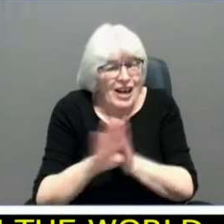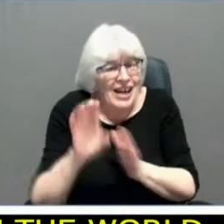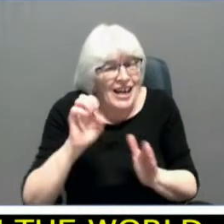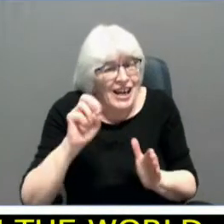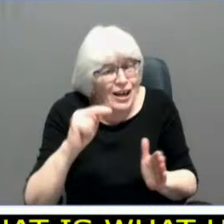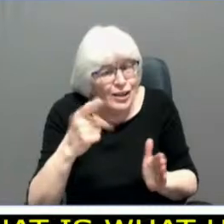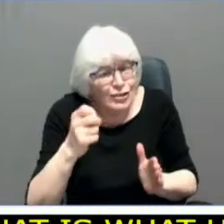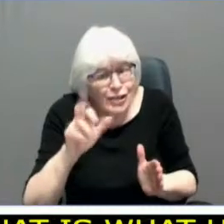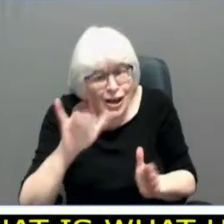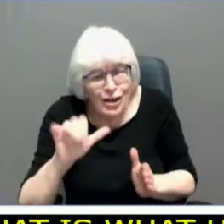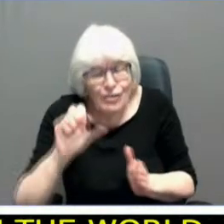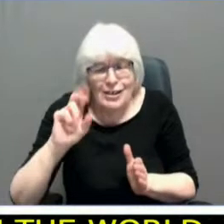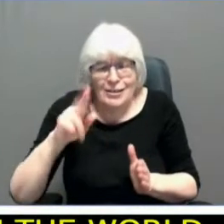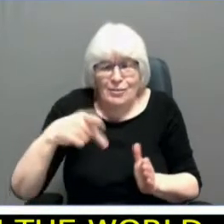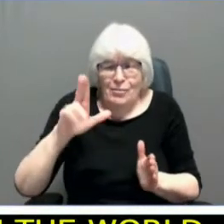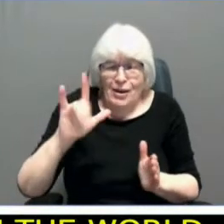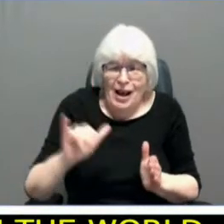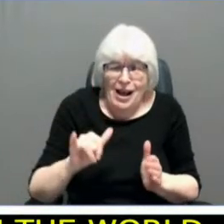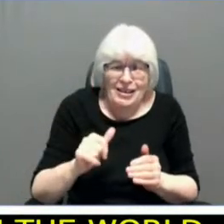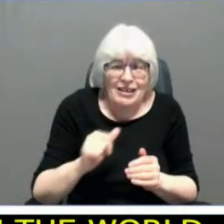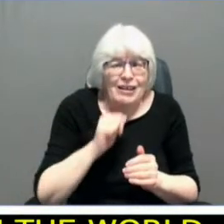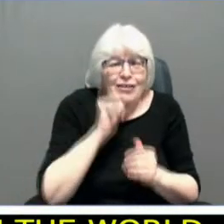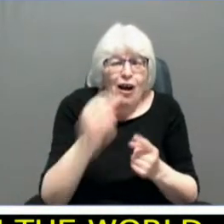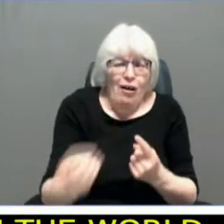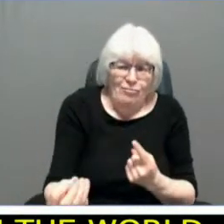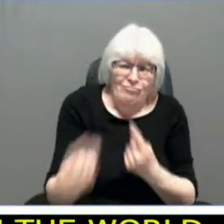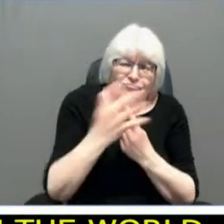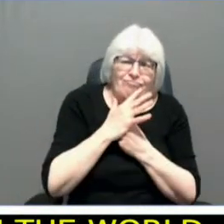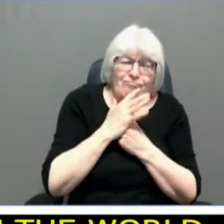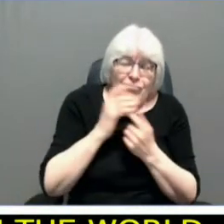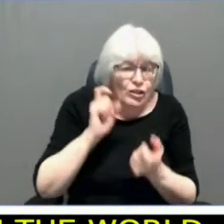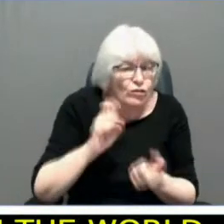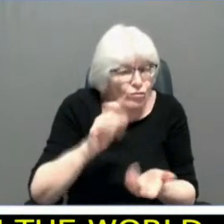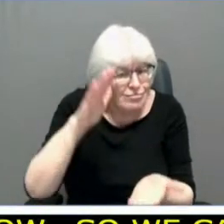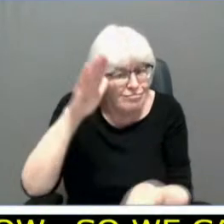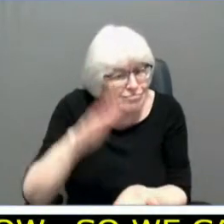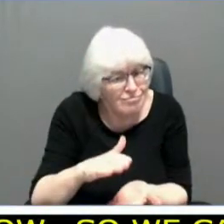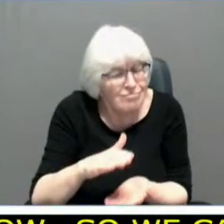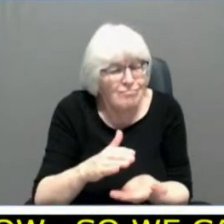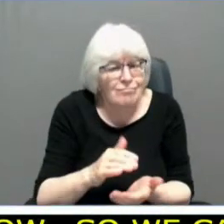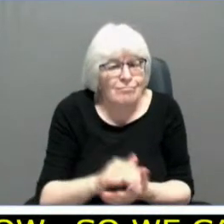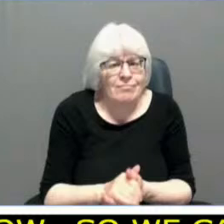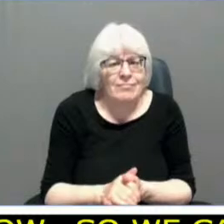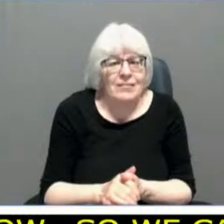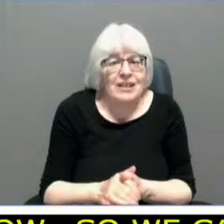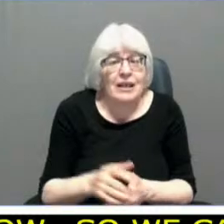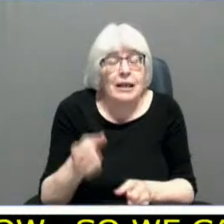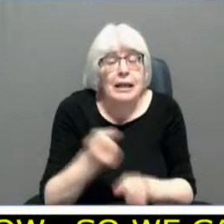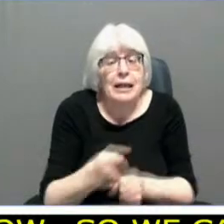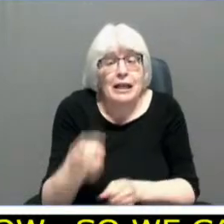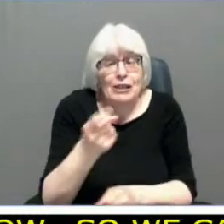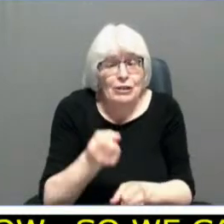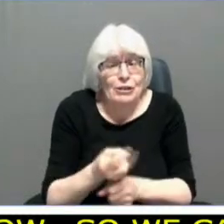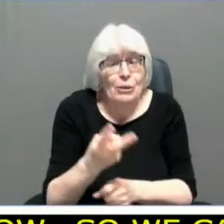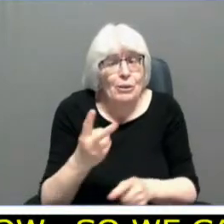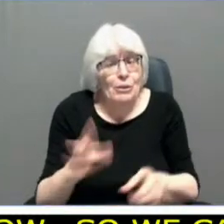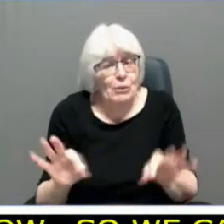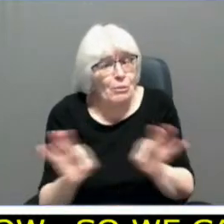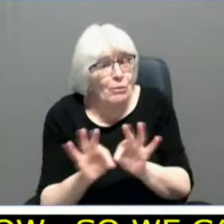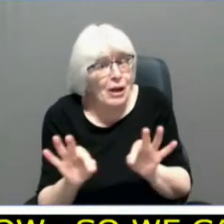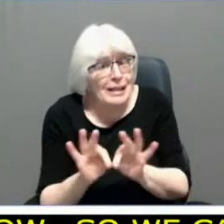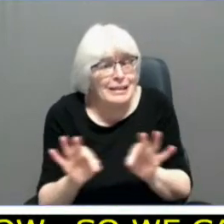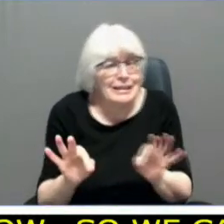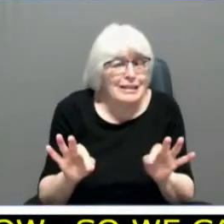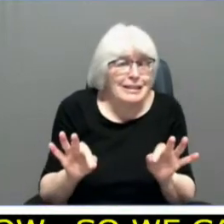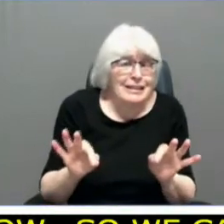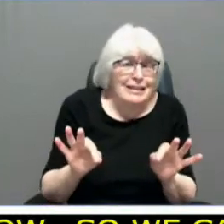we're looking at double-digit numbers in electrical costs over the coming years, and in each year, really, of the coming